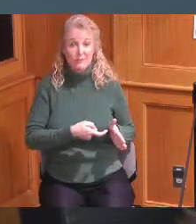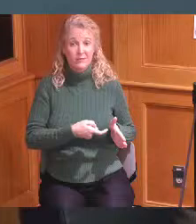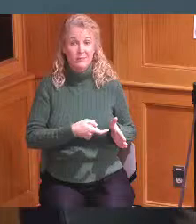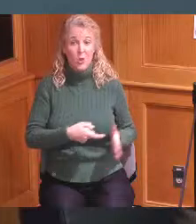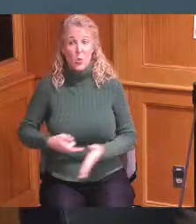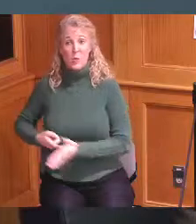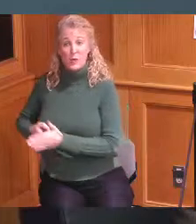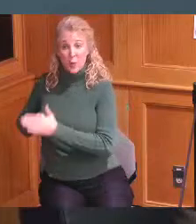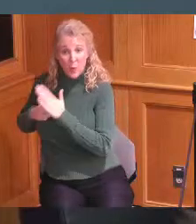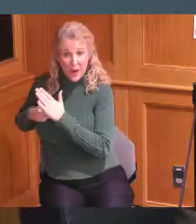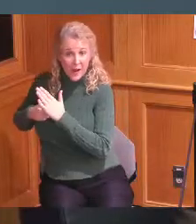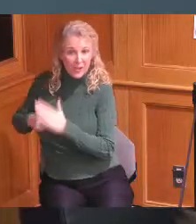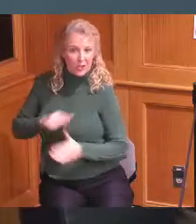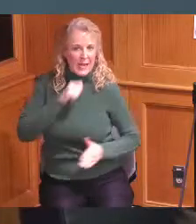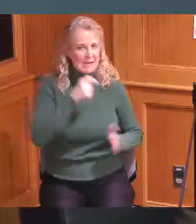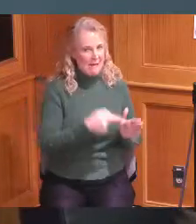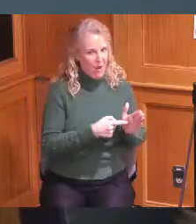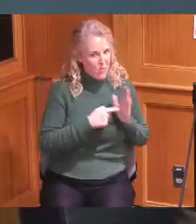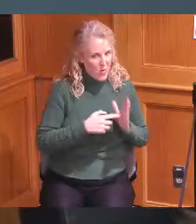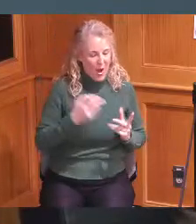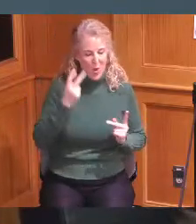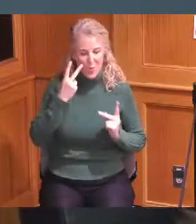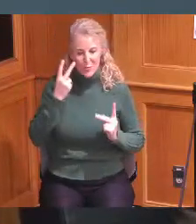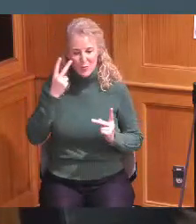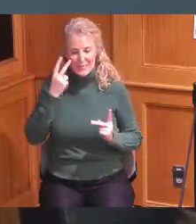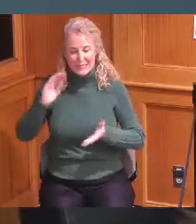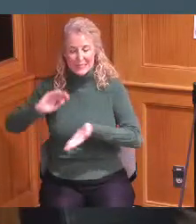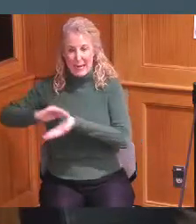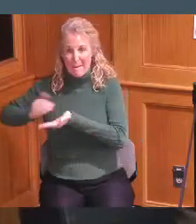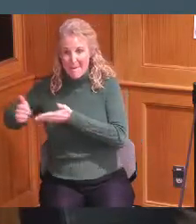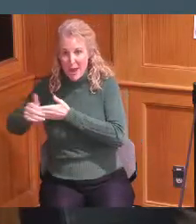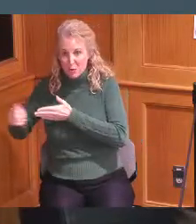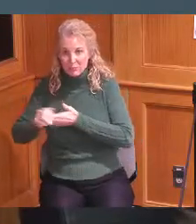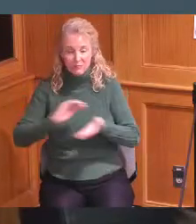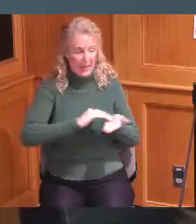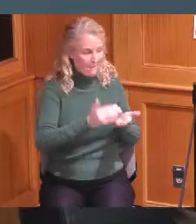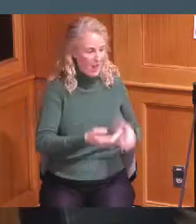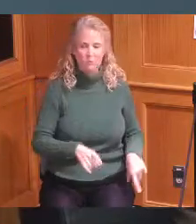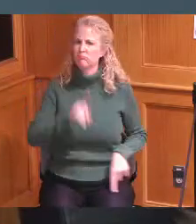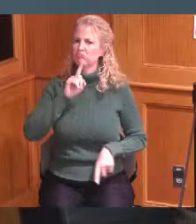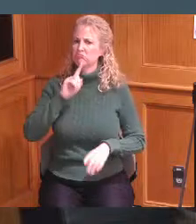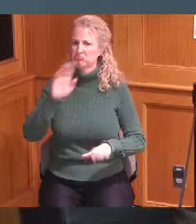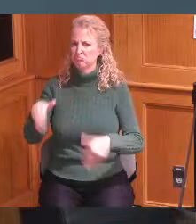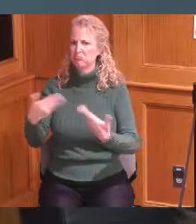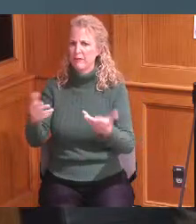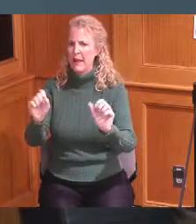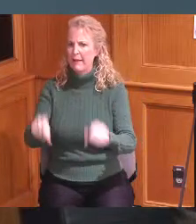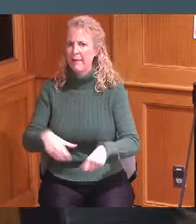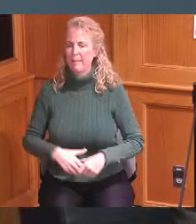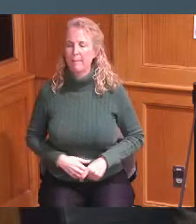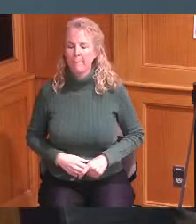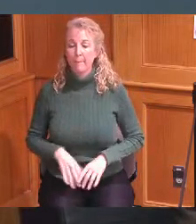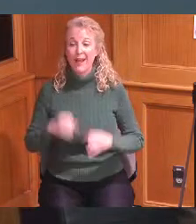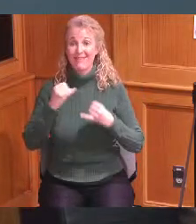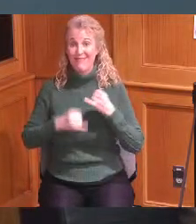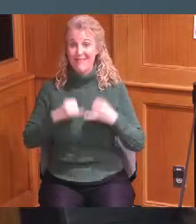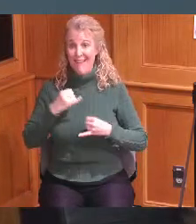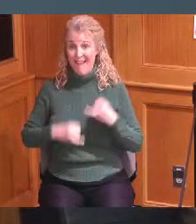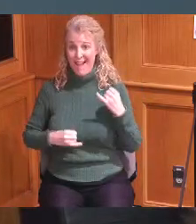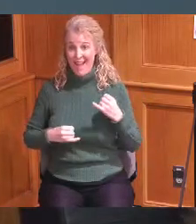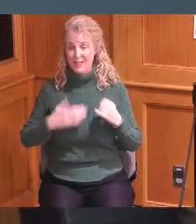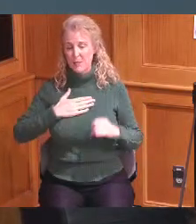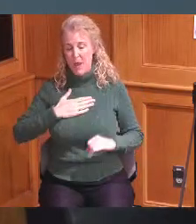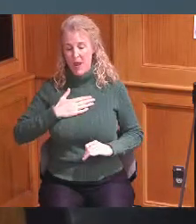how many of those it is and what the money amount would be. Happy to provide that to you. Great. And lastly, for